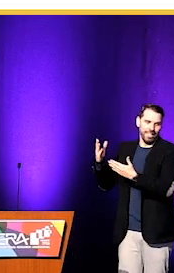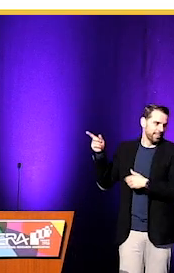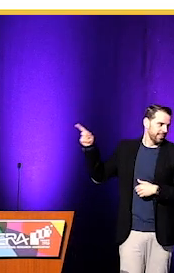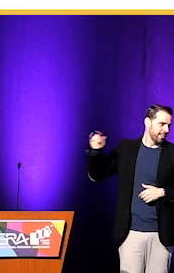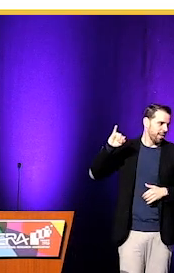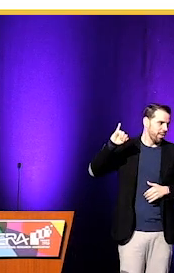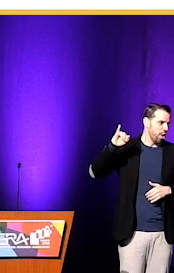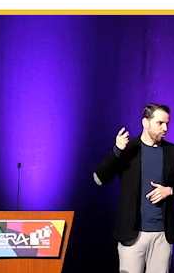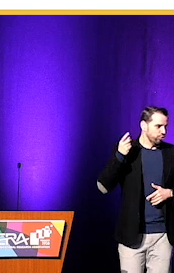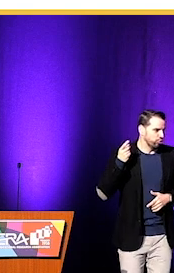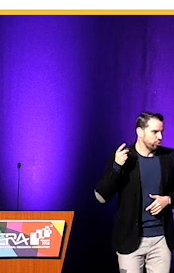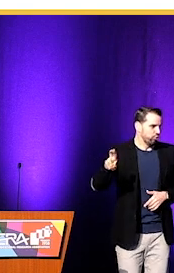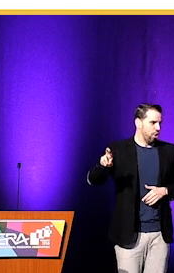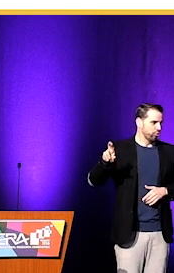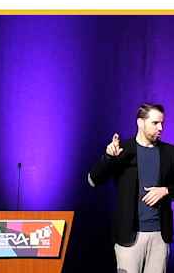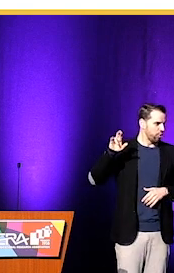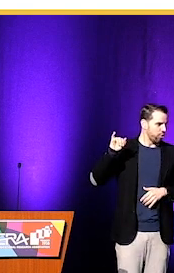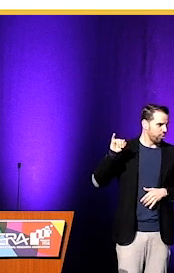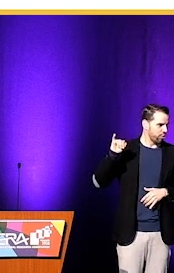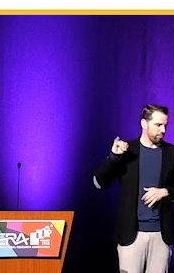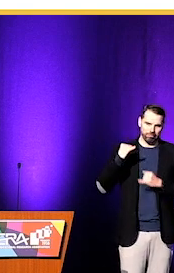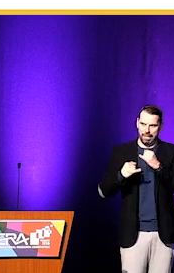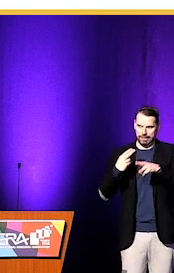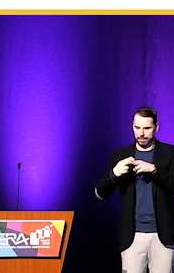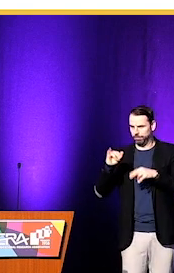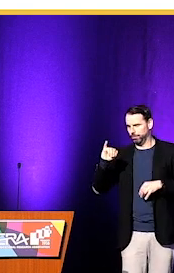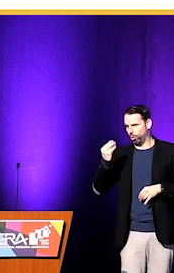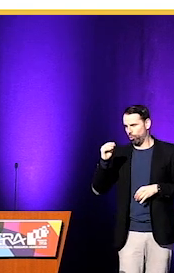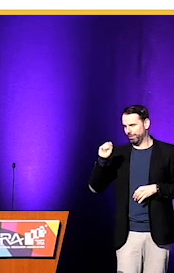Dr. Lizárraga, for his work.